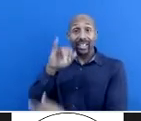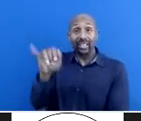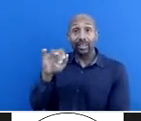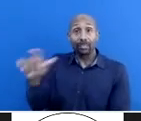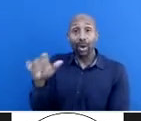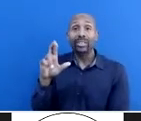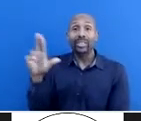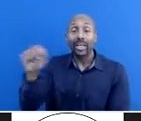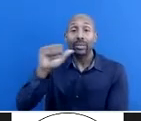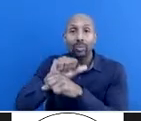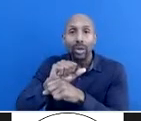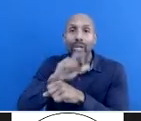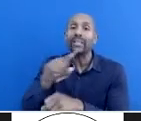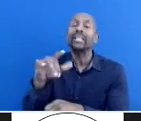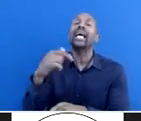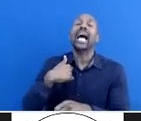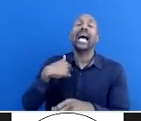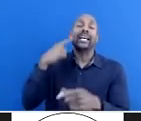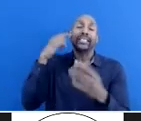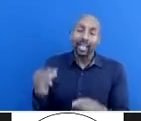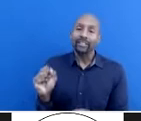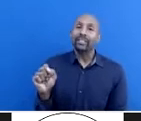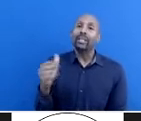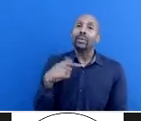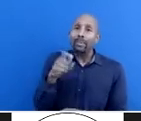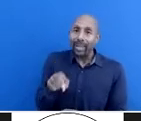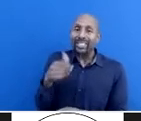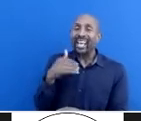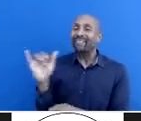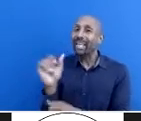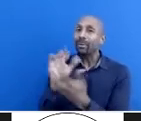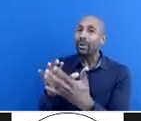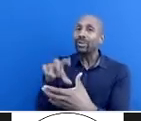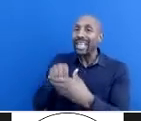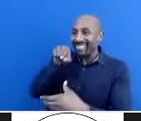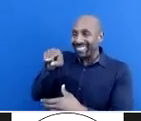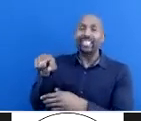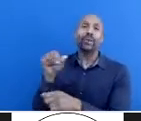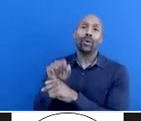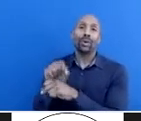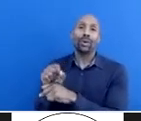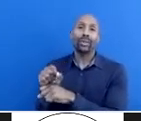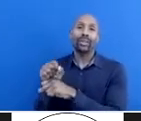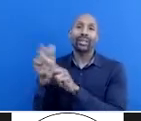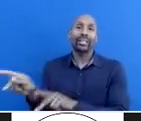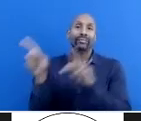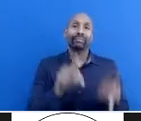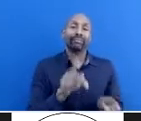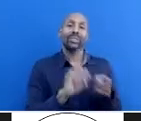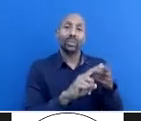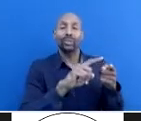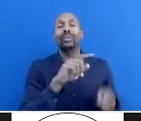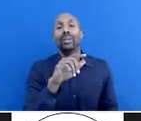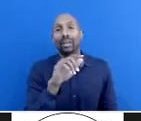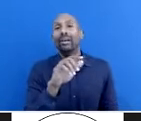need exactly the kind of critical engagement with Jamal Cyrus's work that we've taken on with Amiri Baraka's, that it's that powerful, that